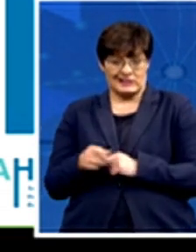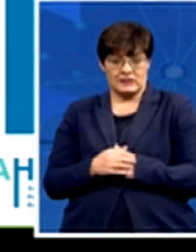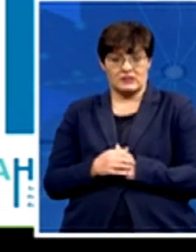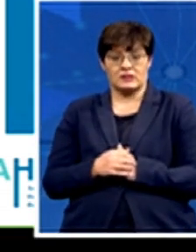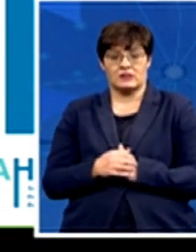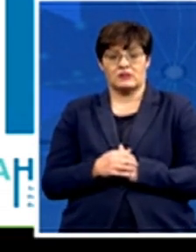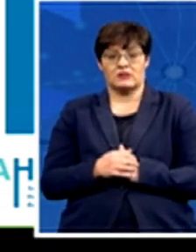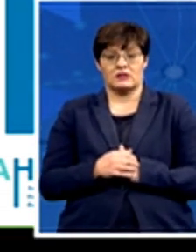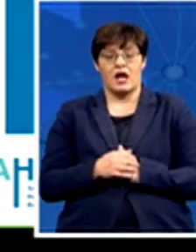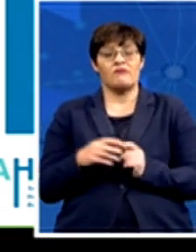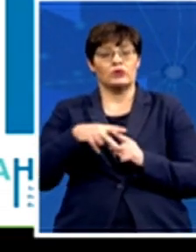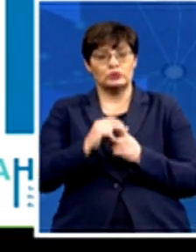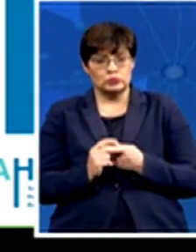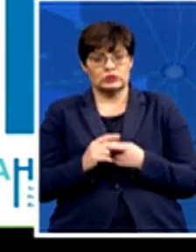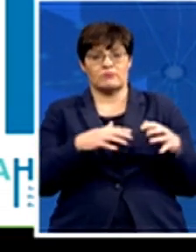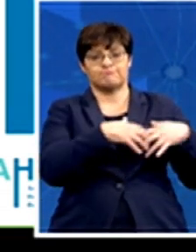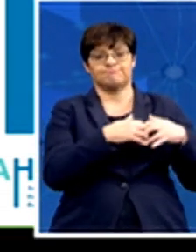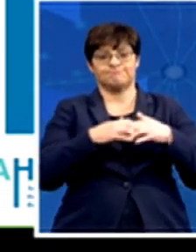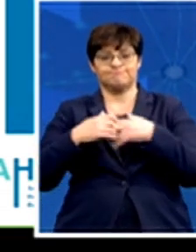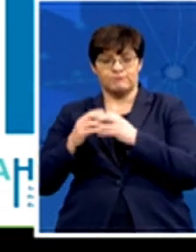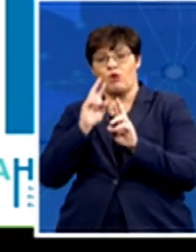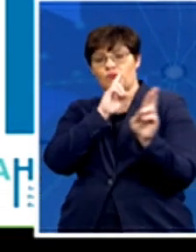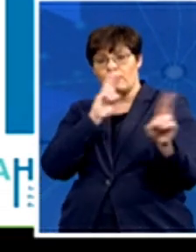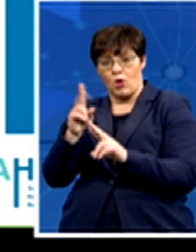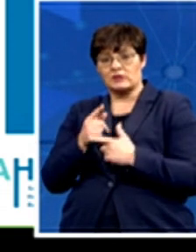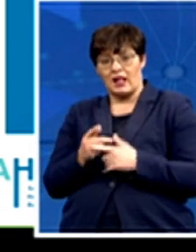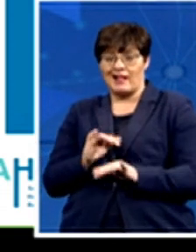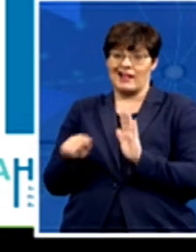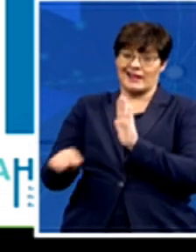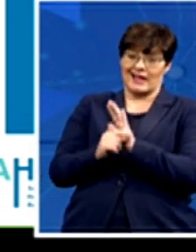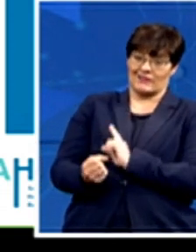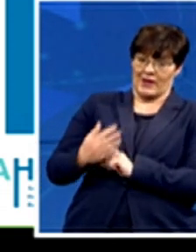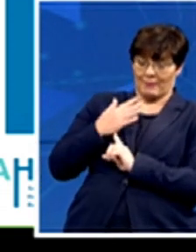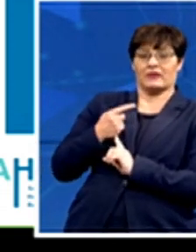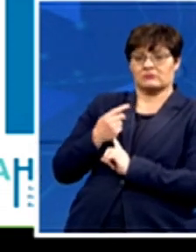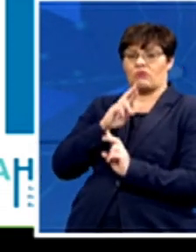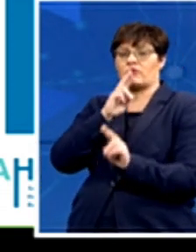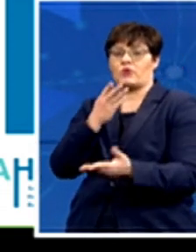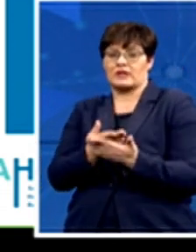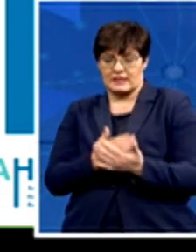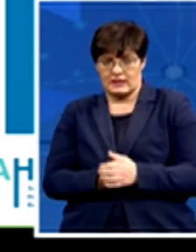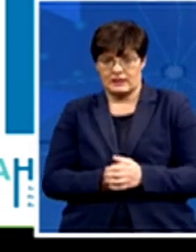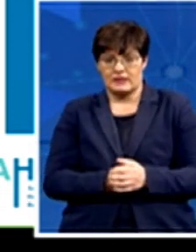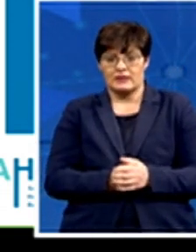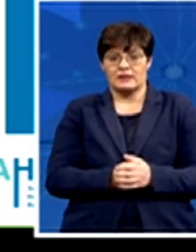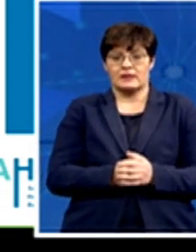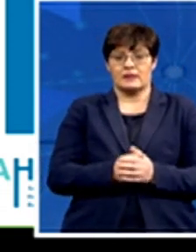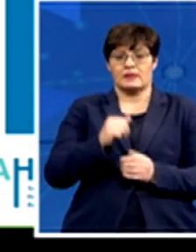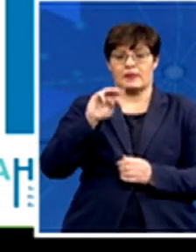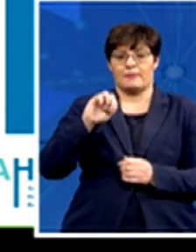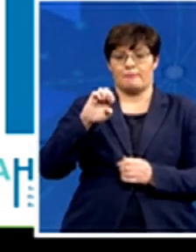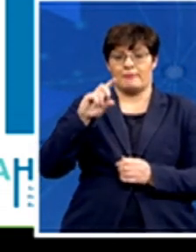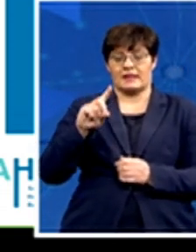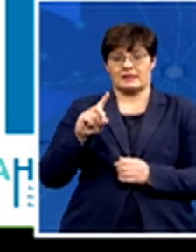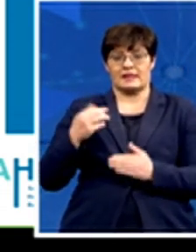for reporting adverse drug reactions and adverse events. So we've got the MedSafety app, which is basically the main topic